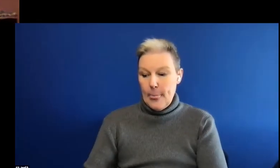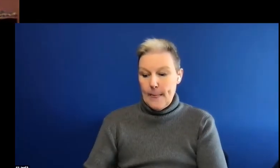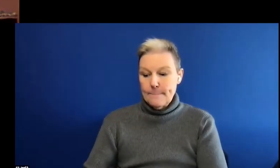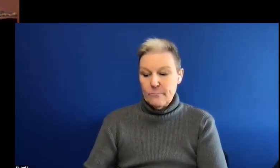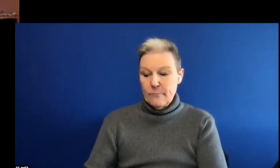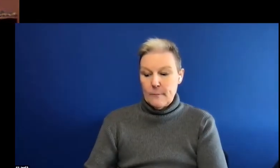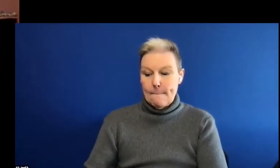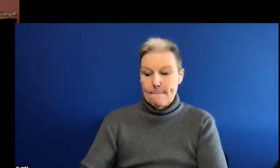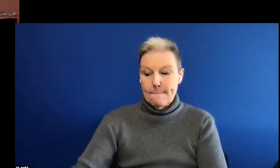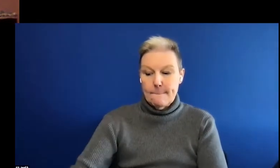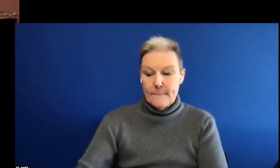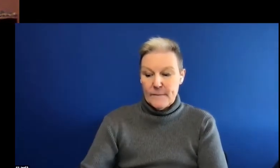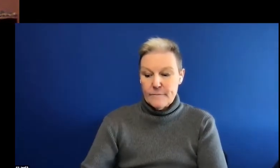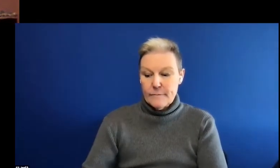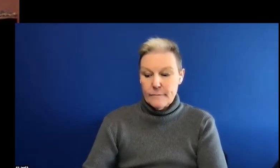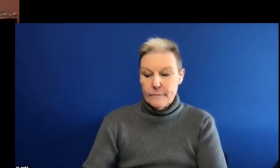Next.